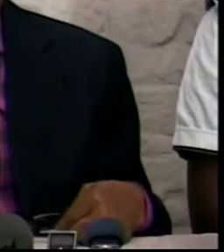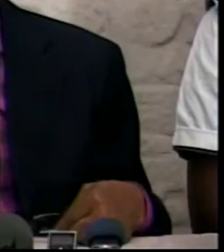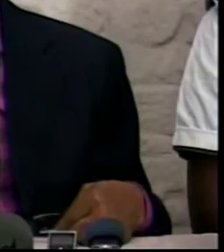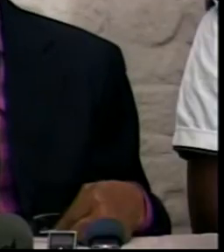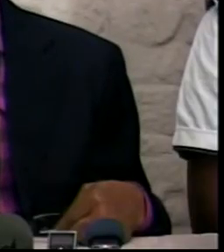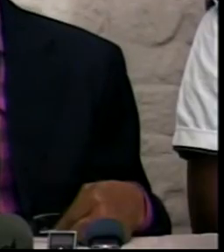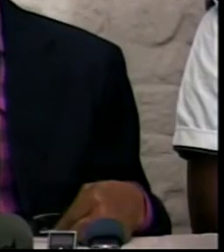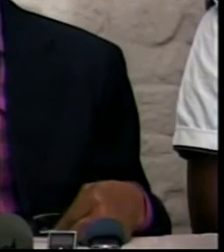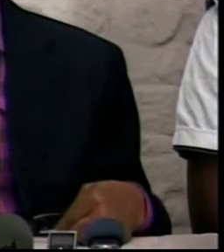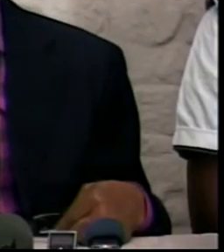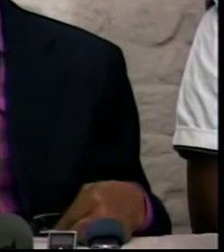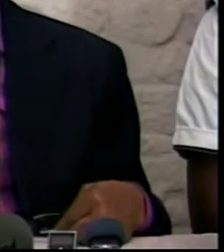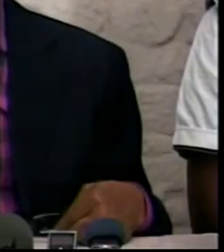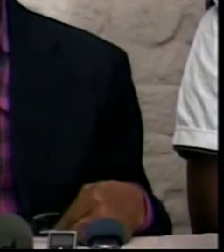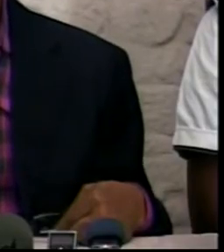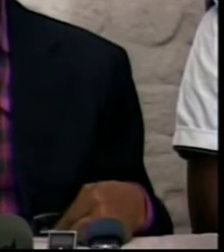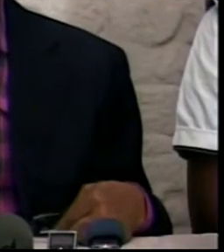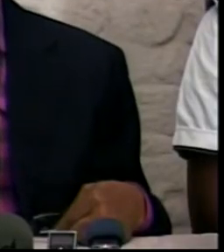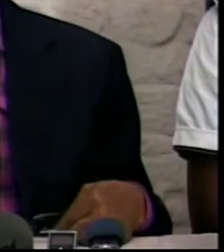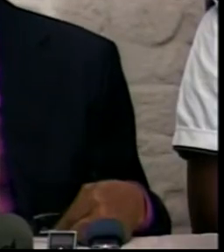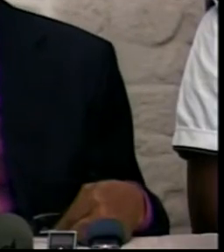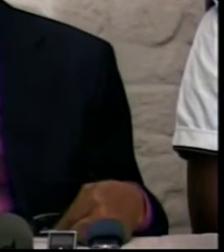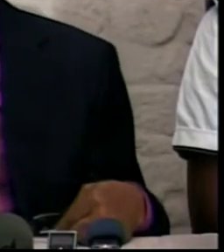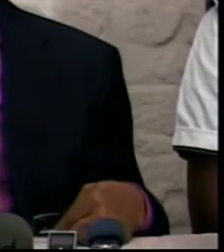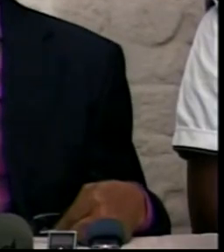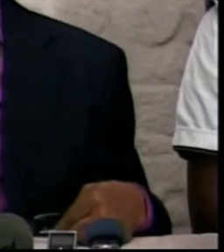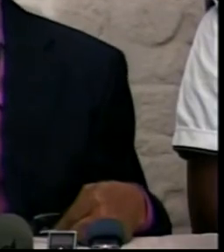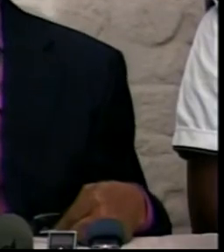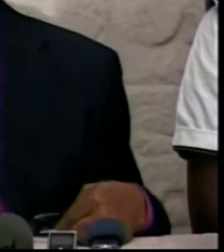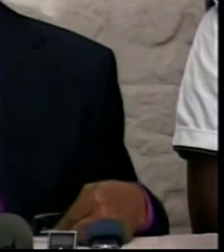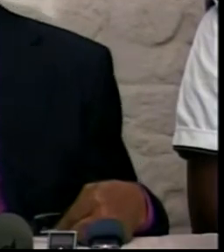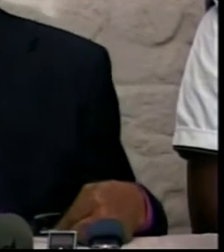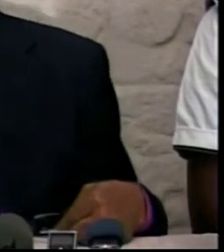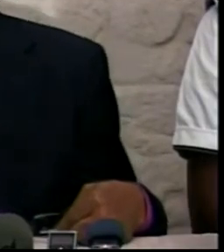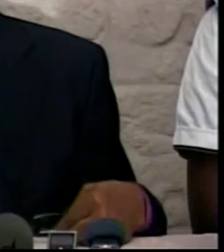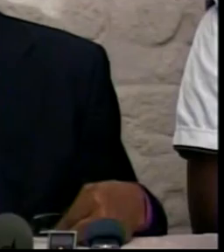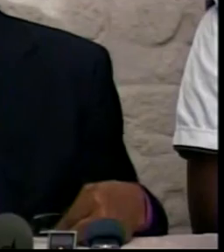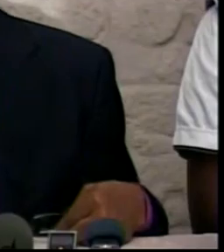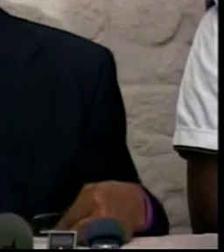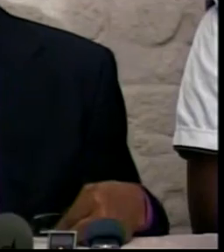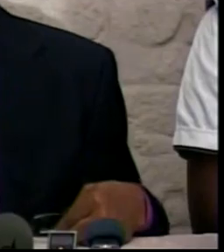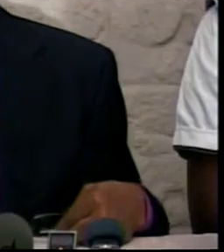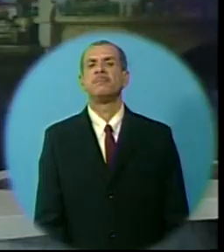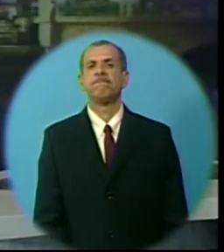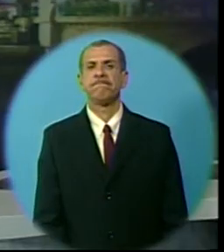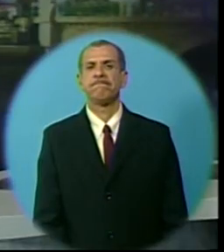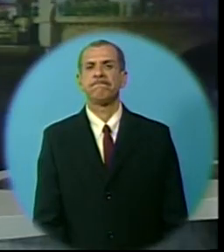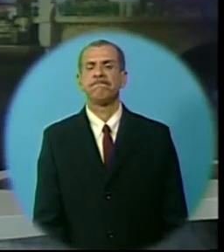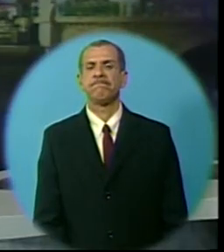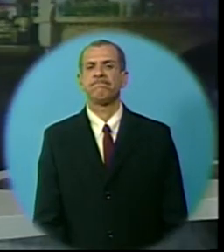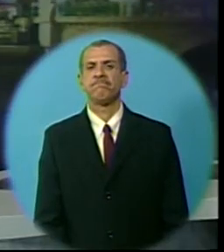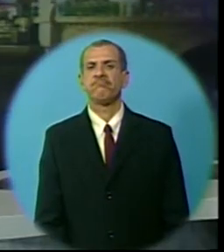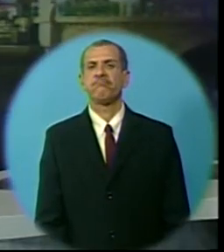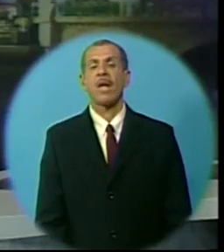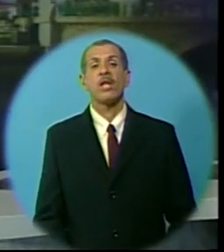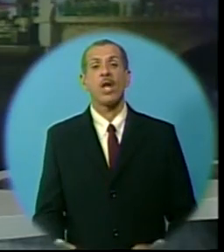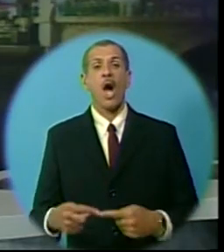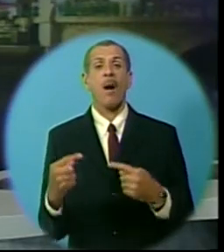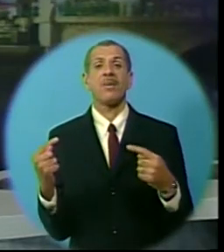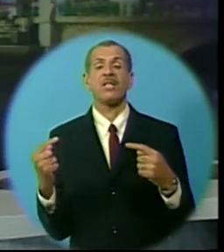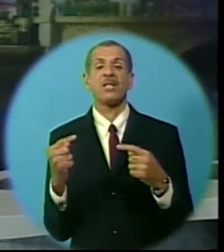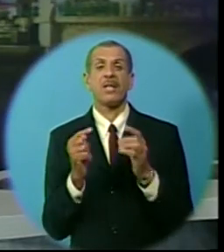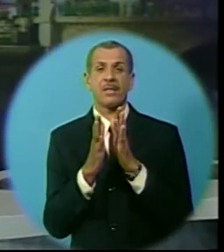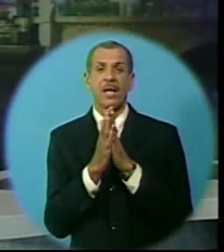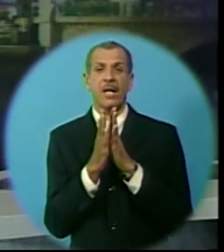to give the money back to us or refund the money or pay the school fees, then we know money is missing. The opposition has